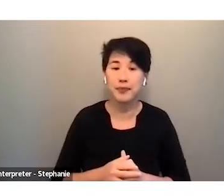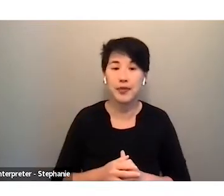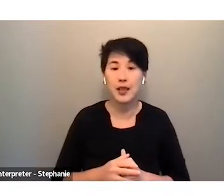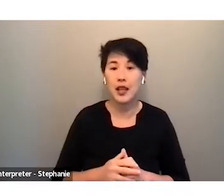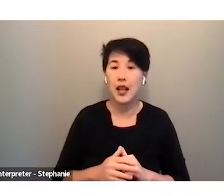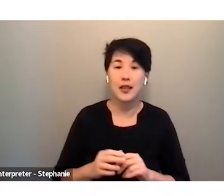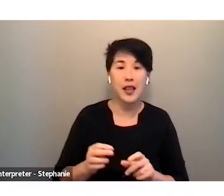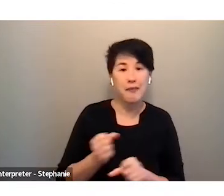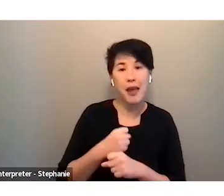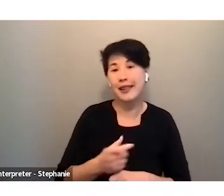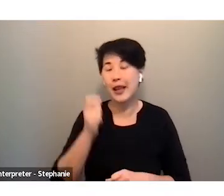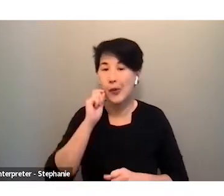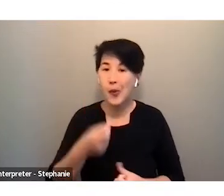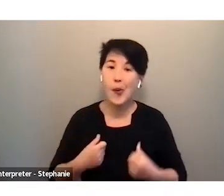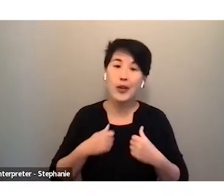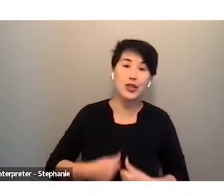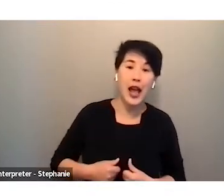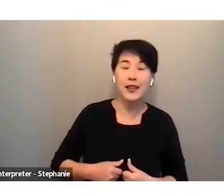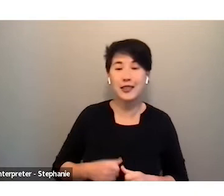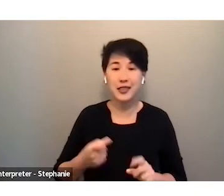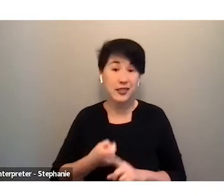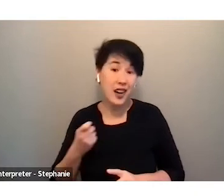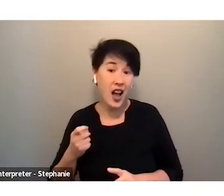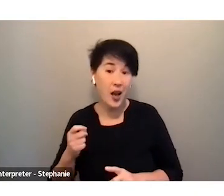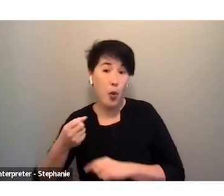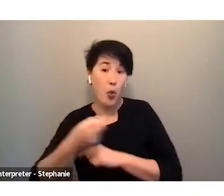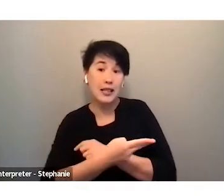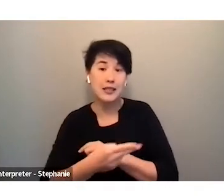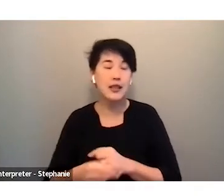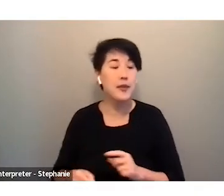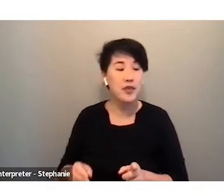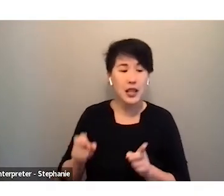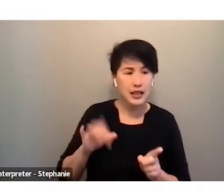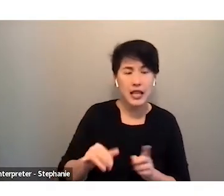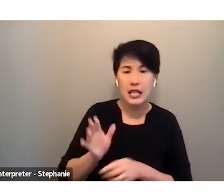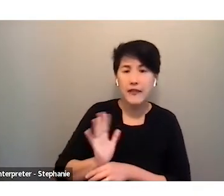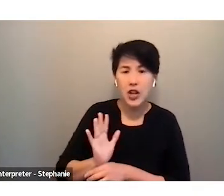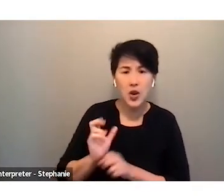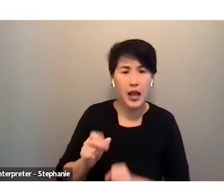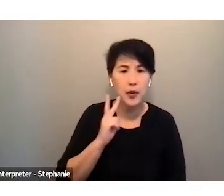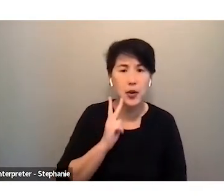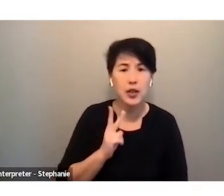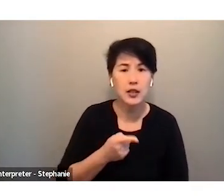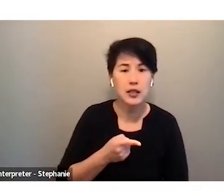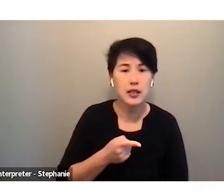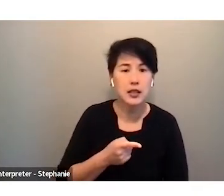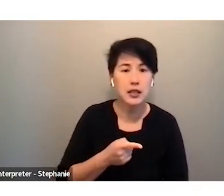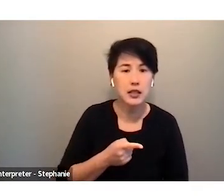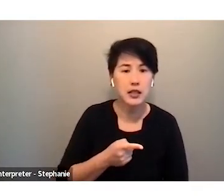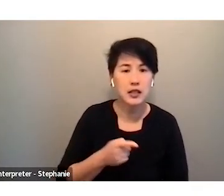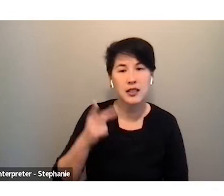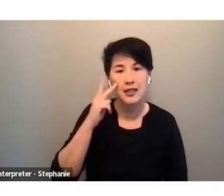cool puffer jackets out of waste. There's a little video here. I don't know if we can play it just so you can see